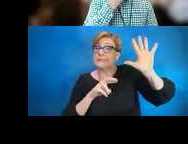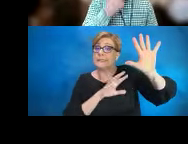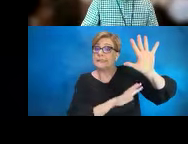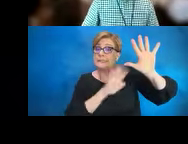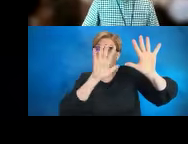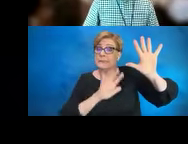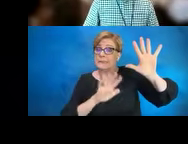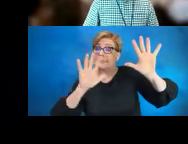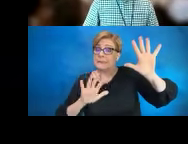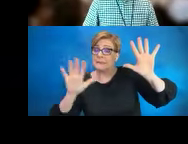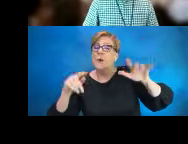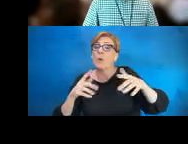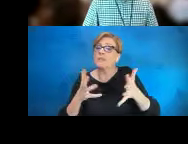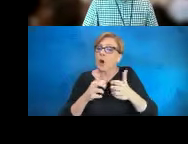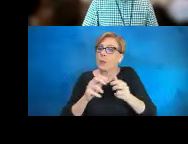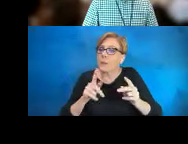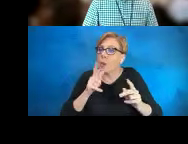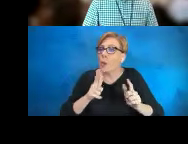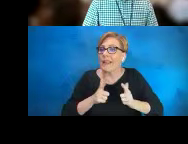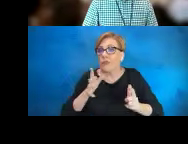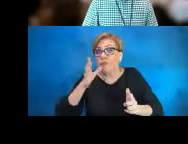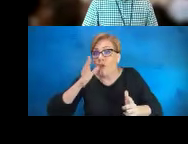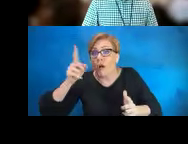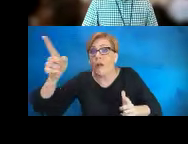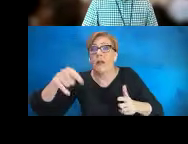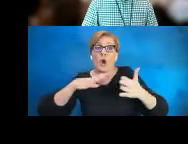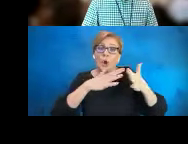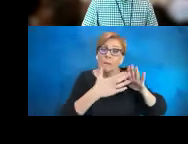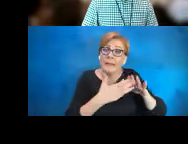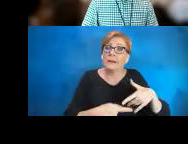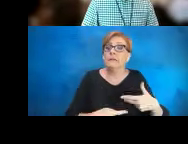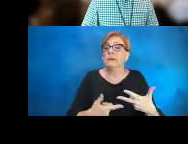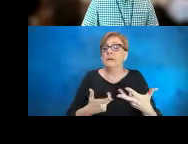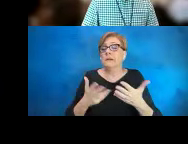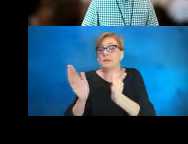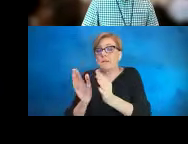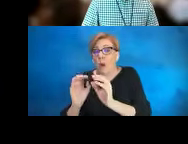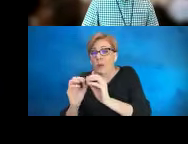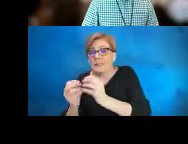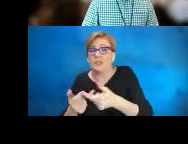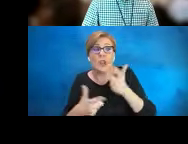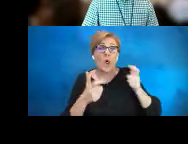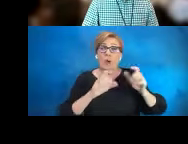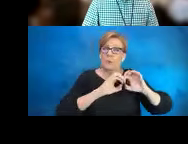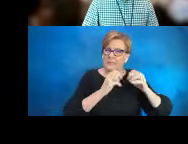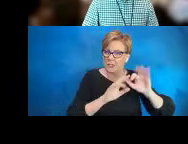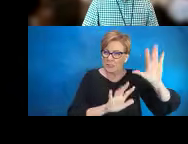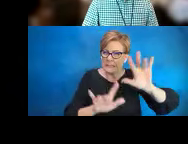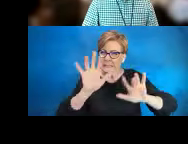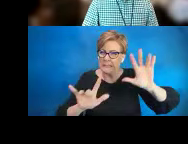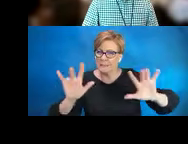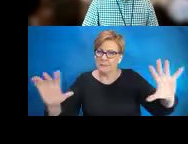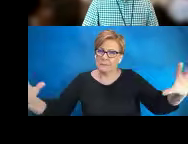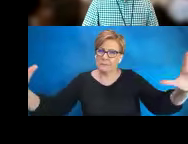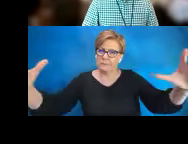in rural and urban areas and small and large organizations, trying to really get a large kind of swath of